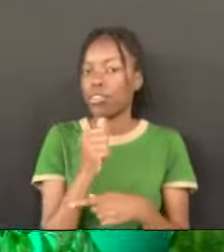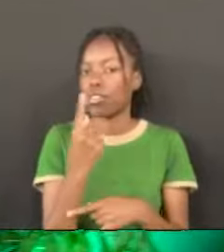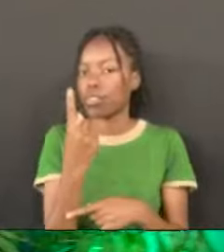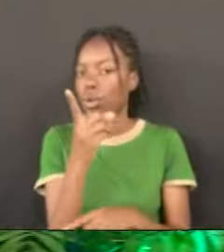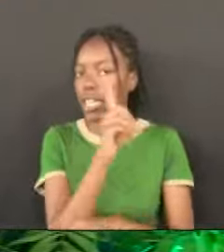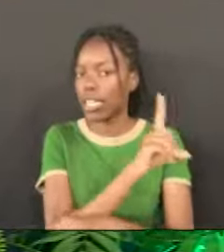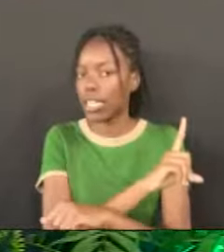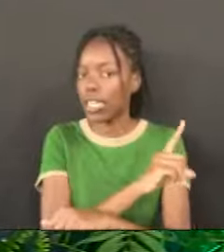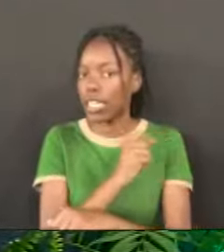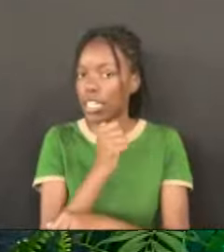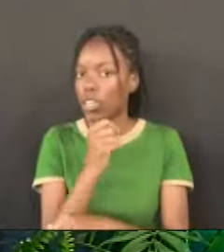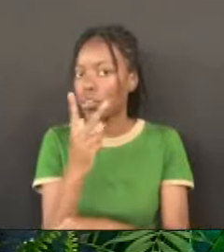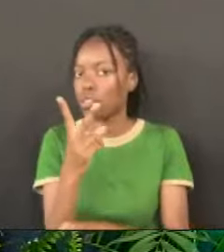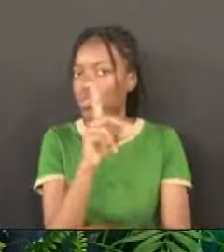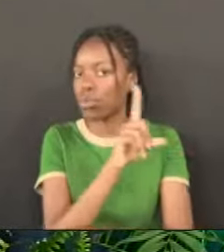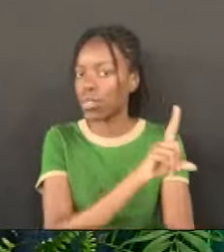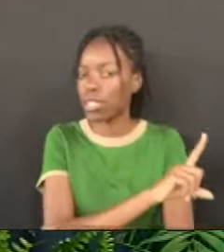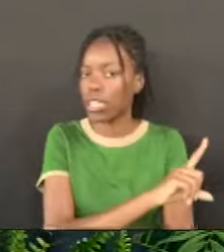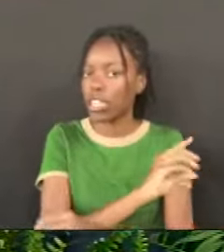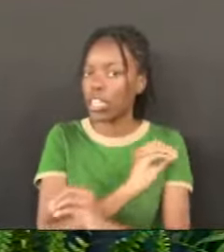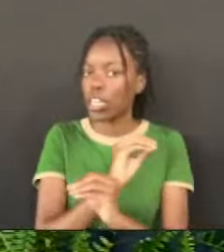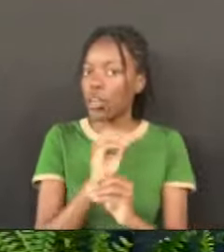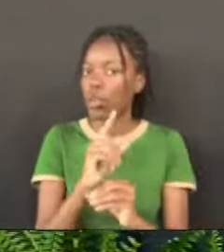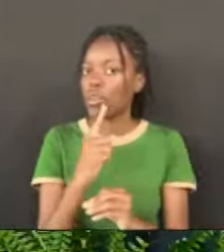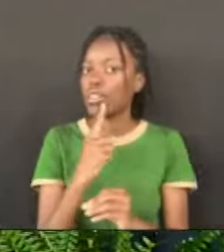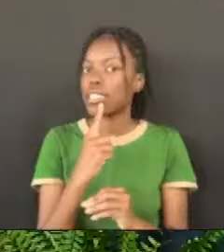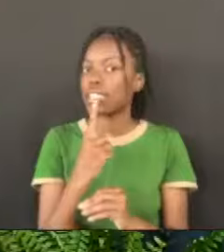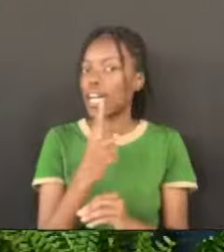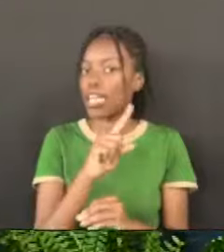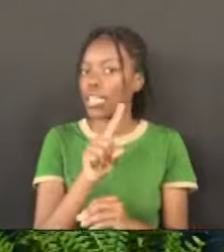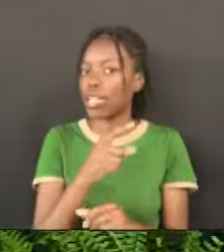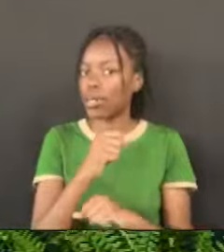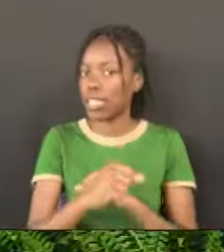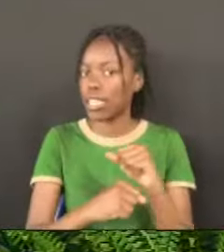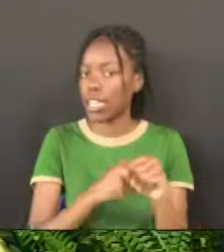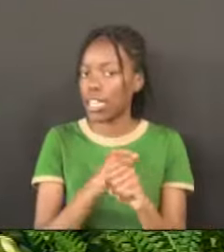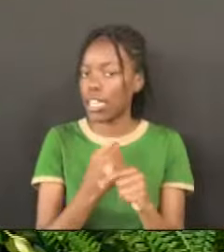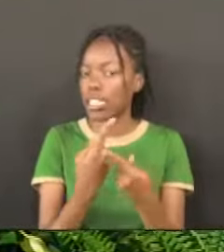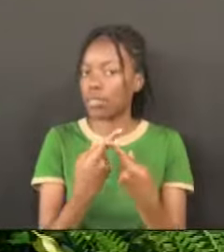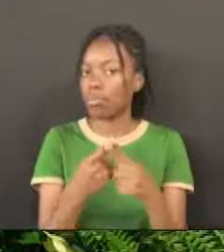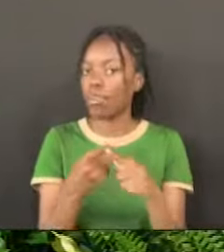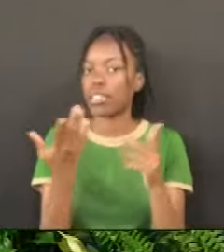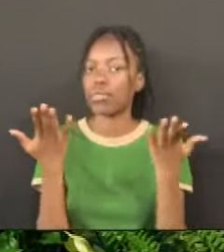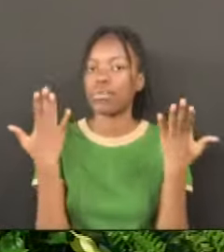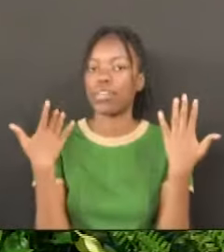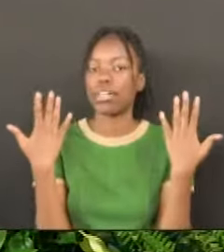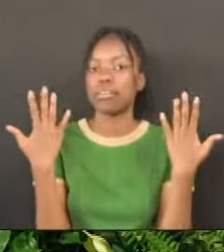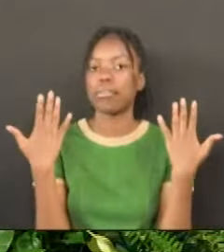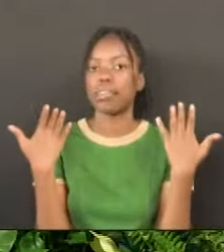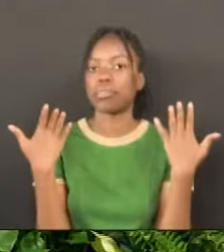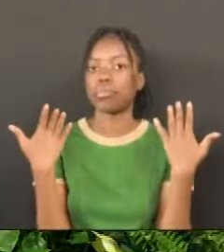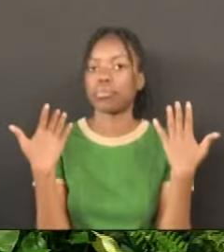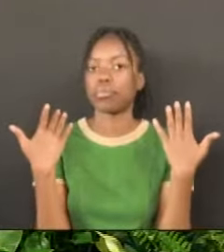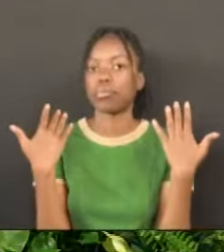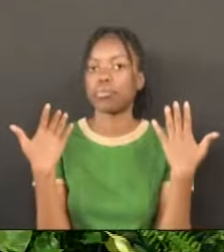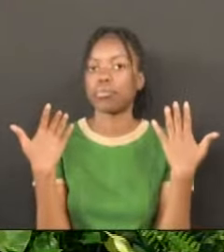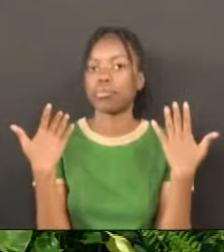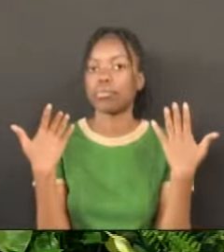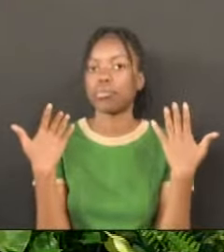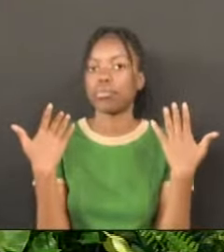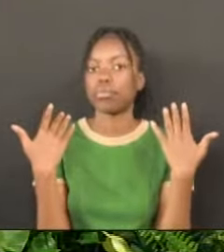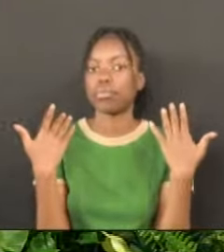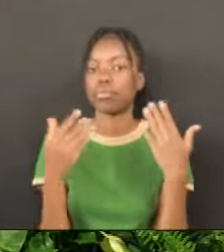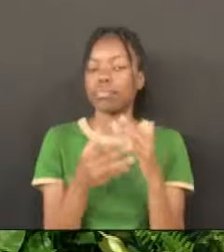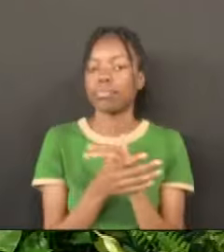2 days, not for 1,000 years, but to be with them forever and ever and ever. Say